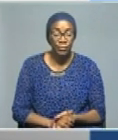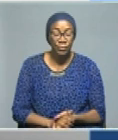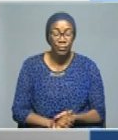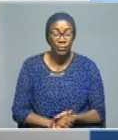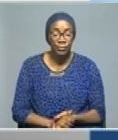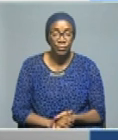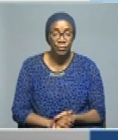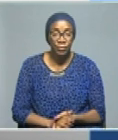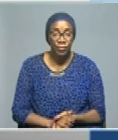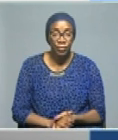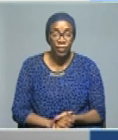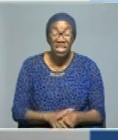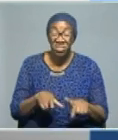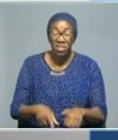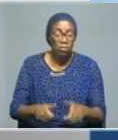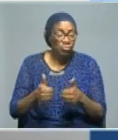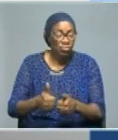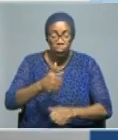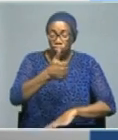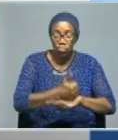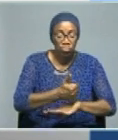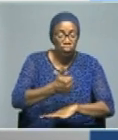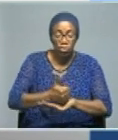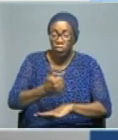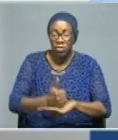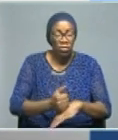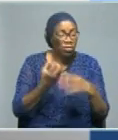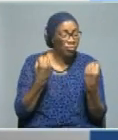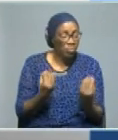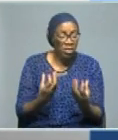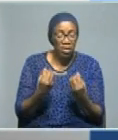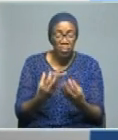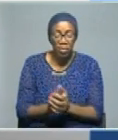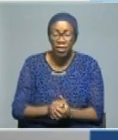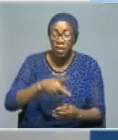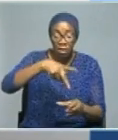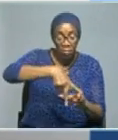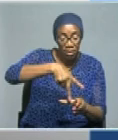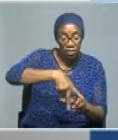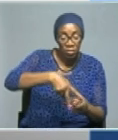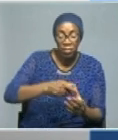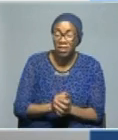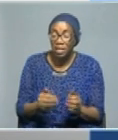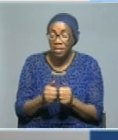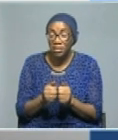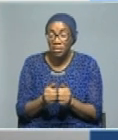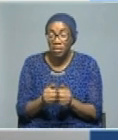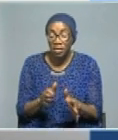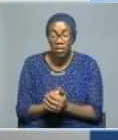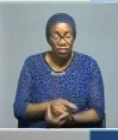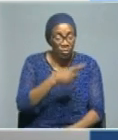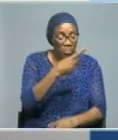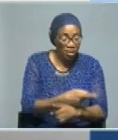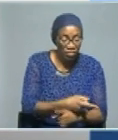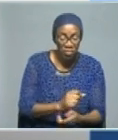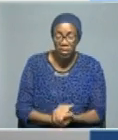So this platform really presents that opportunity for all collaborators, starting from government, all the